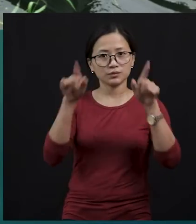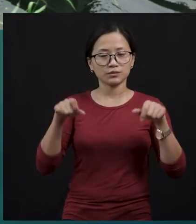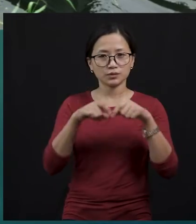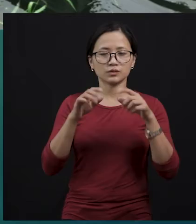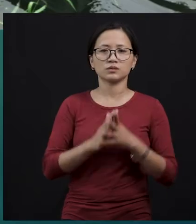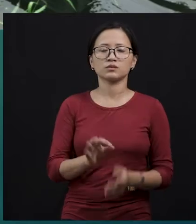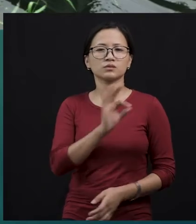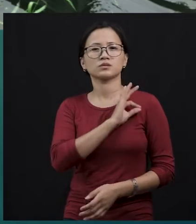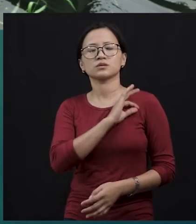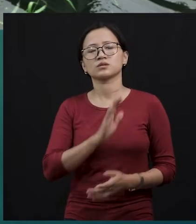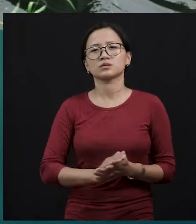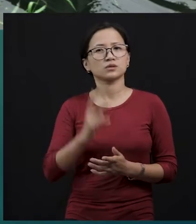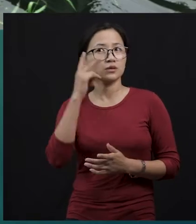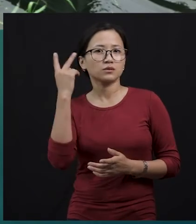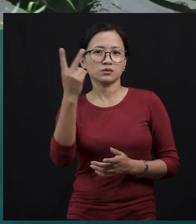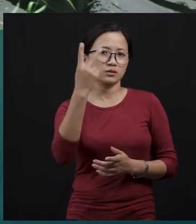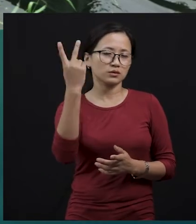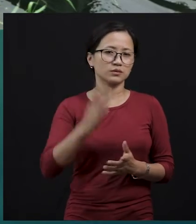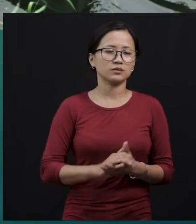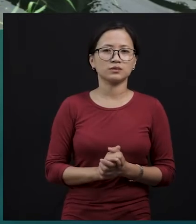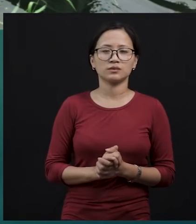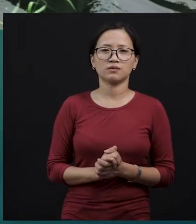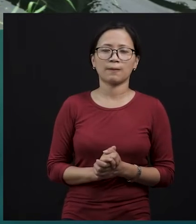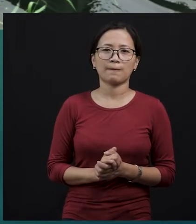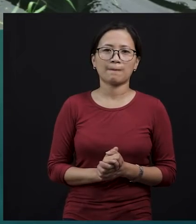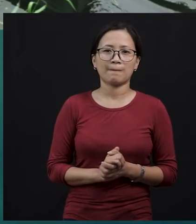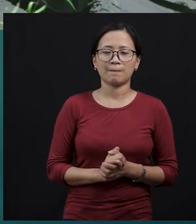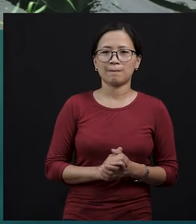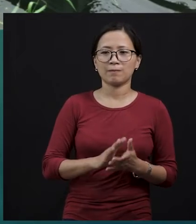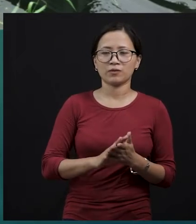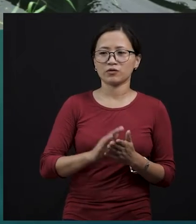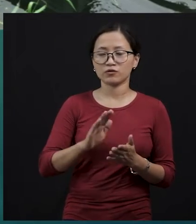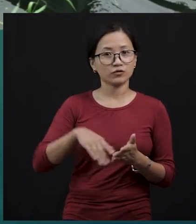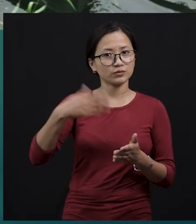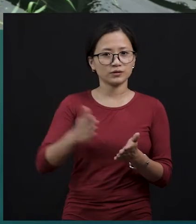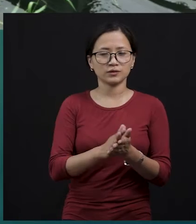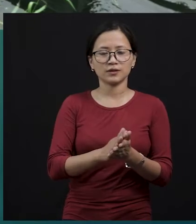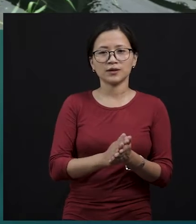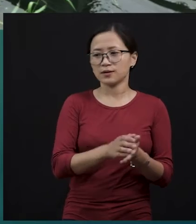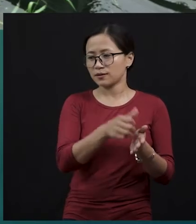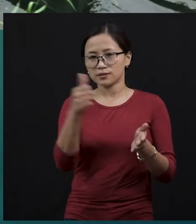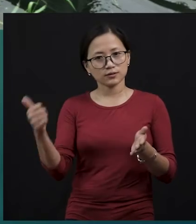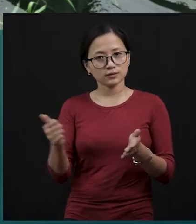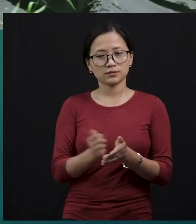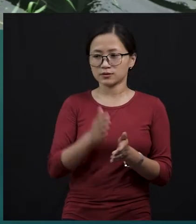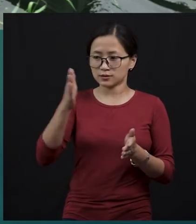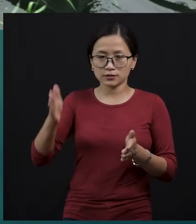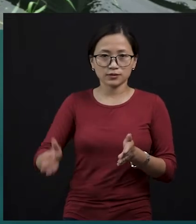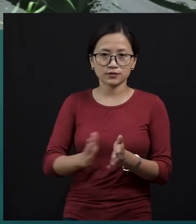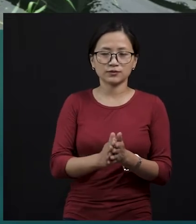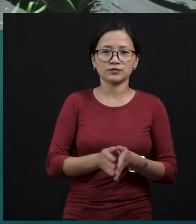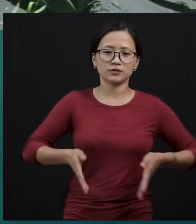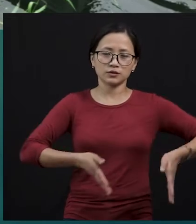of boat that you would like to travel. Imagine you can travel from the other side of the river. Just picture as if